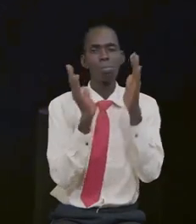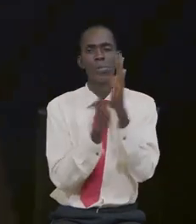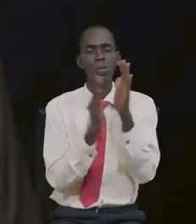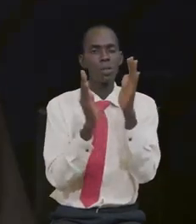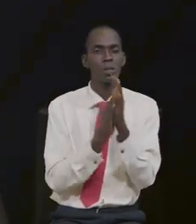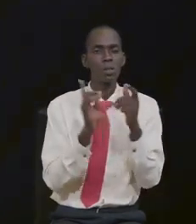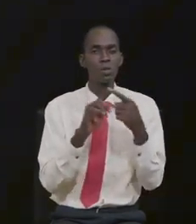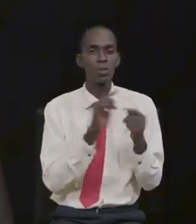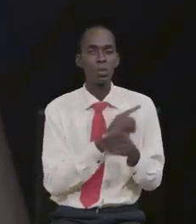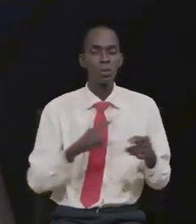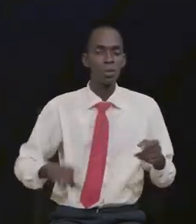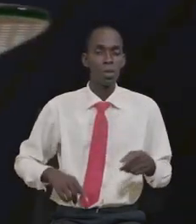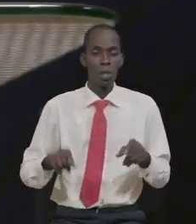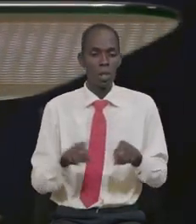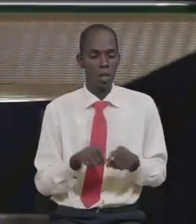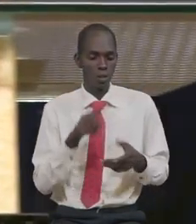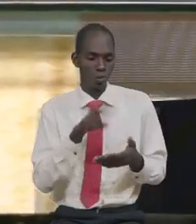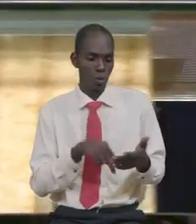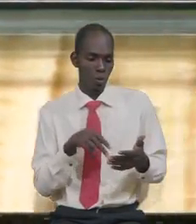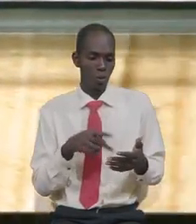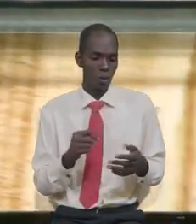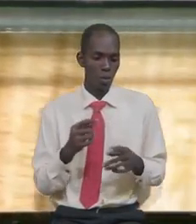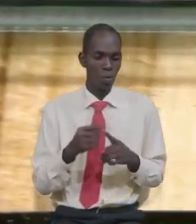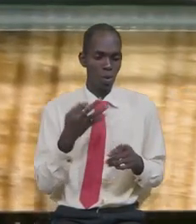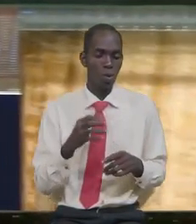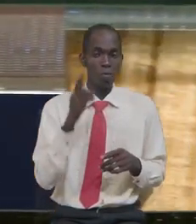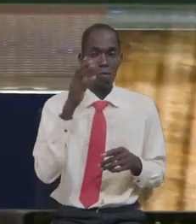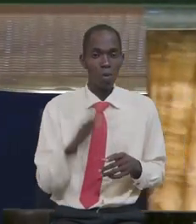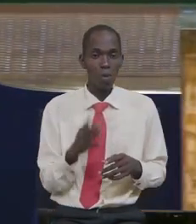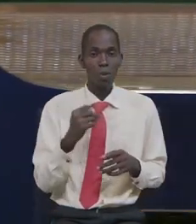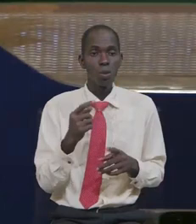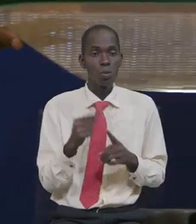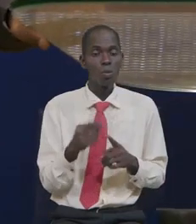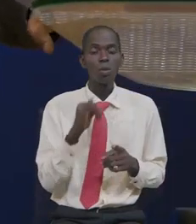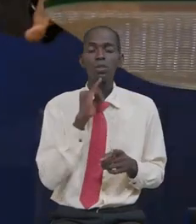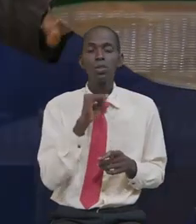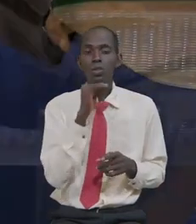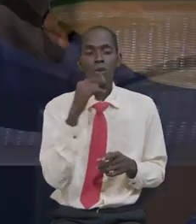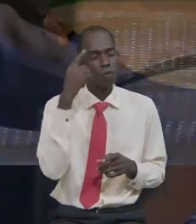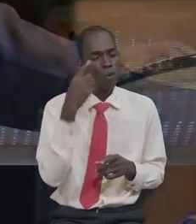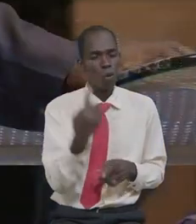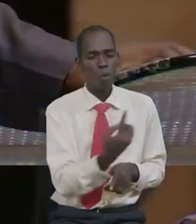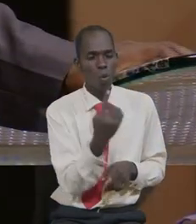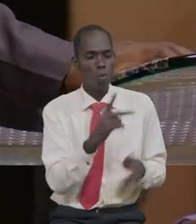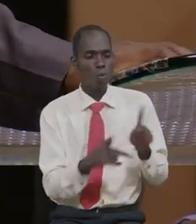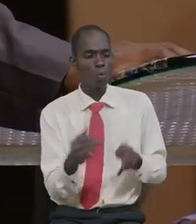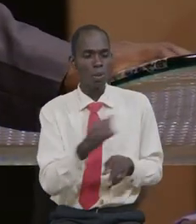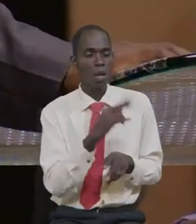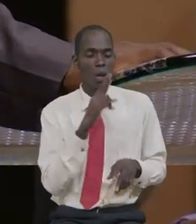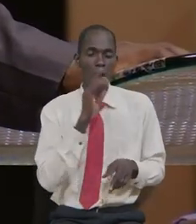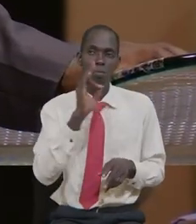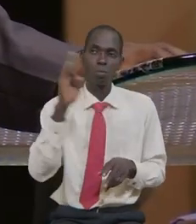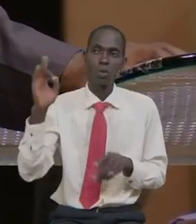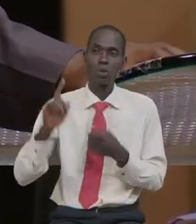and they read the word of God. The word was not only for the people they were preaching to. They were applying the